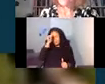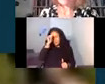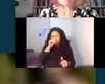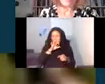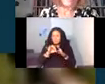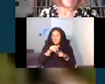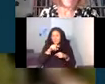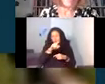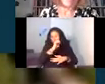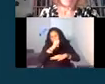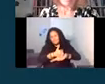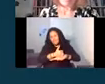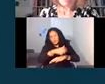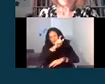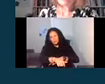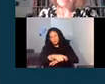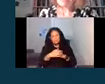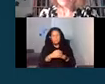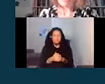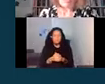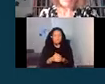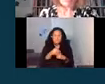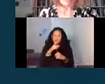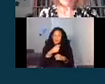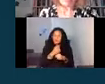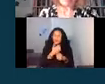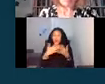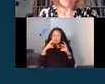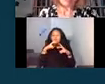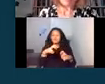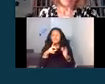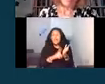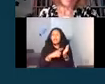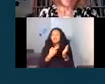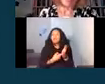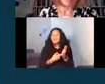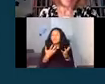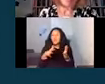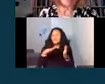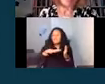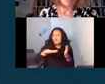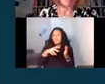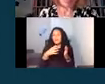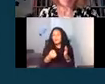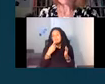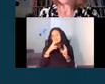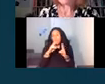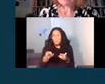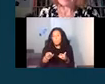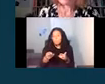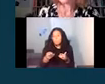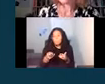a founding figure. She carried out a lot of research in Lyme Regis, where her family had a second home, but